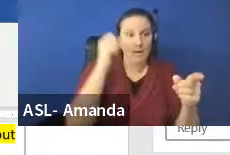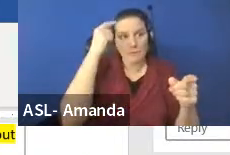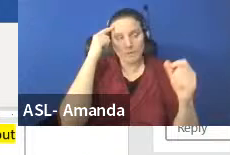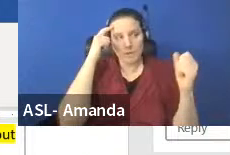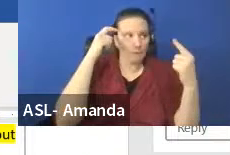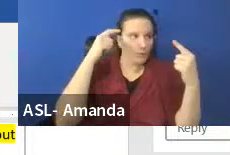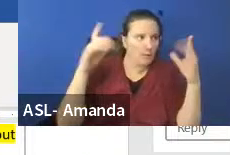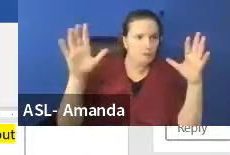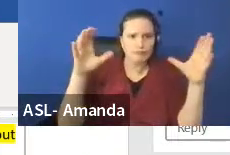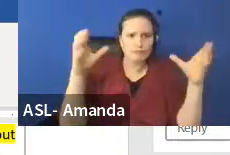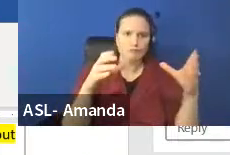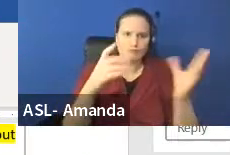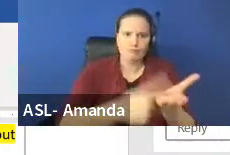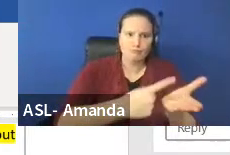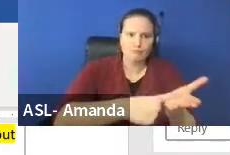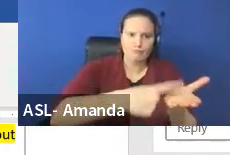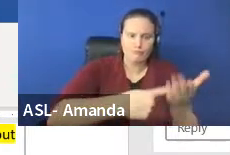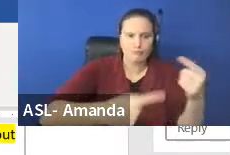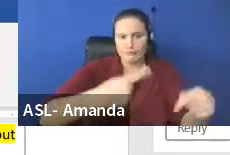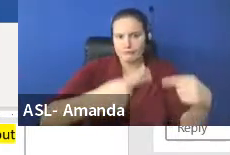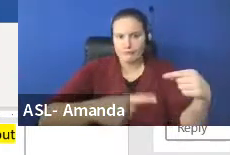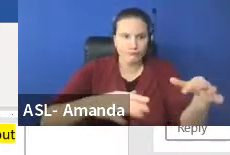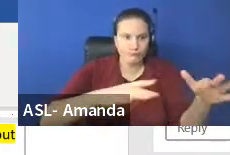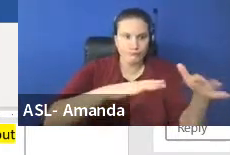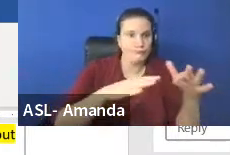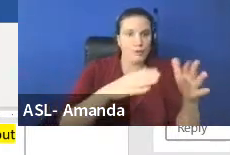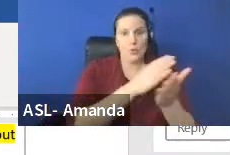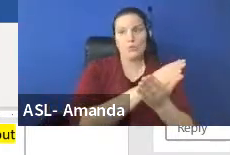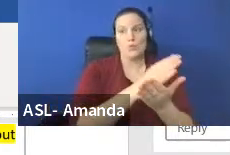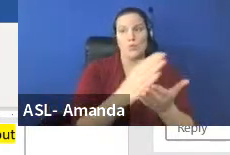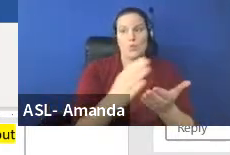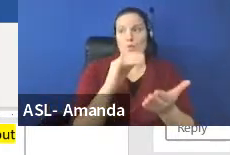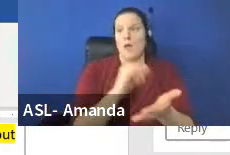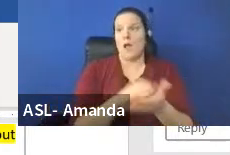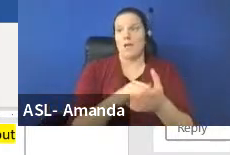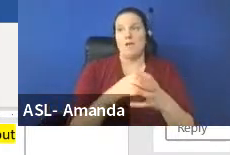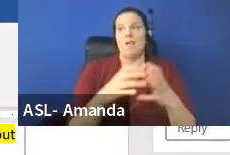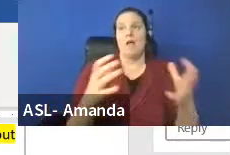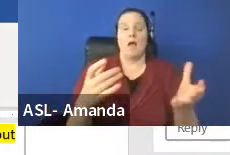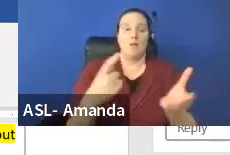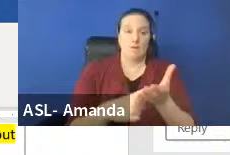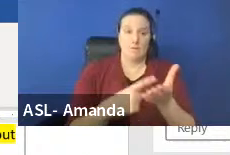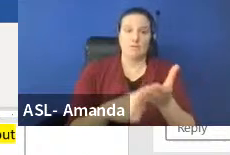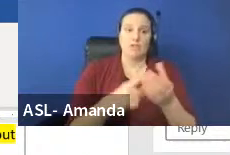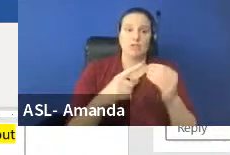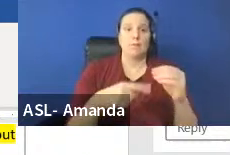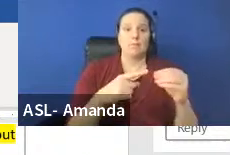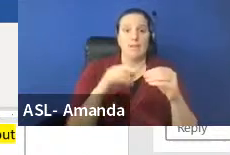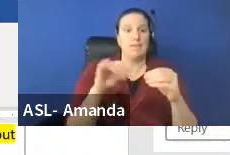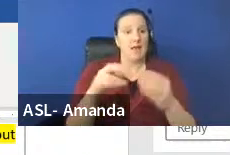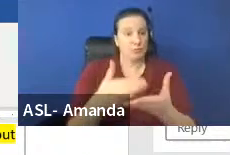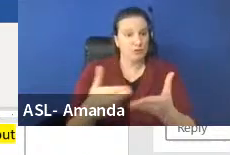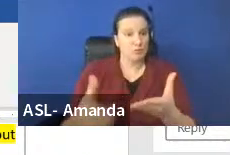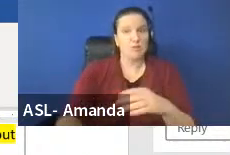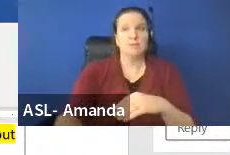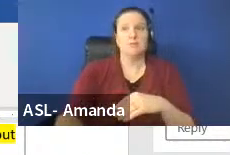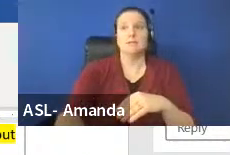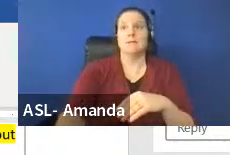type consultation, and through that there have been a lot of conversations about those